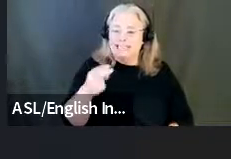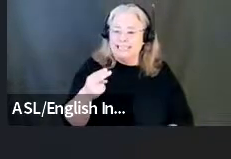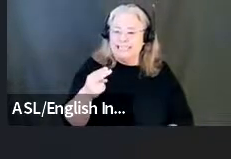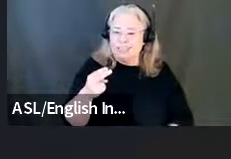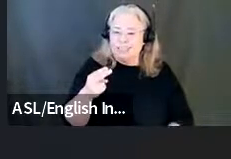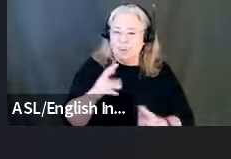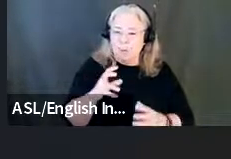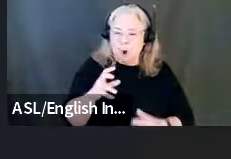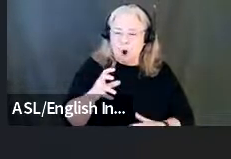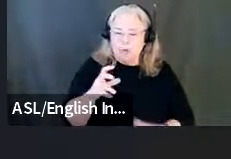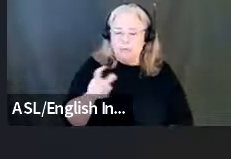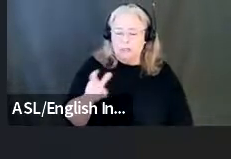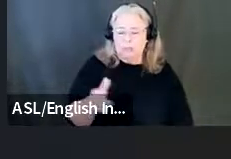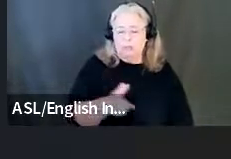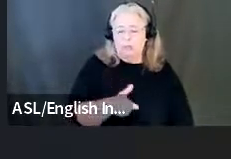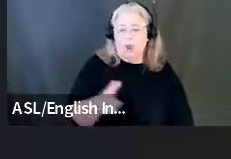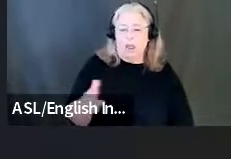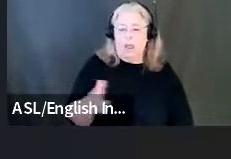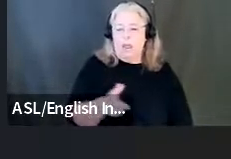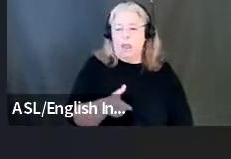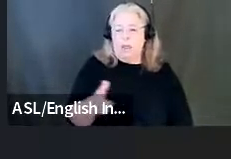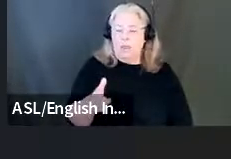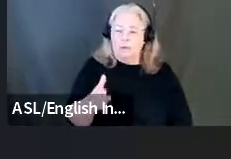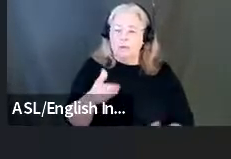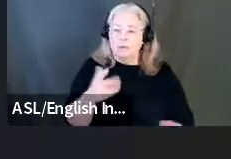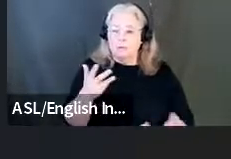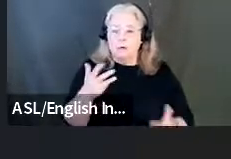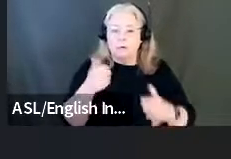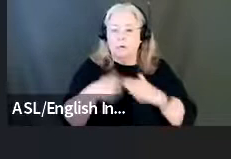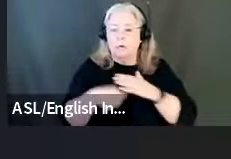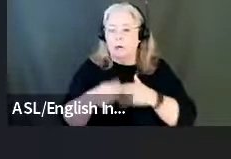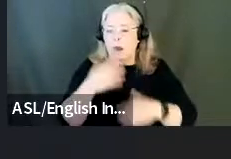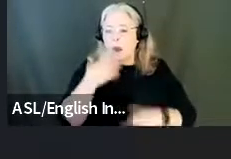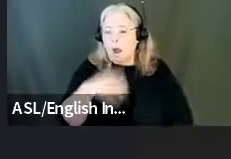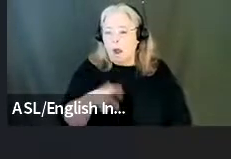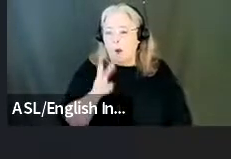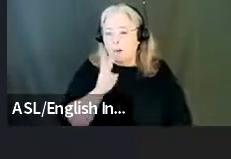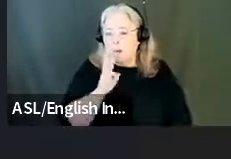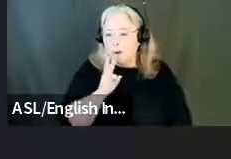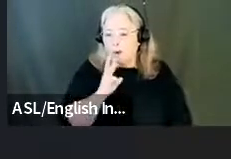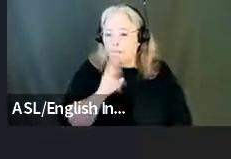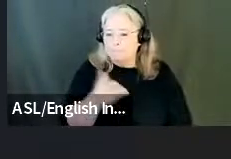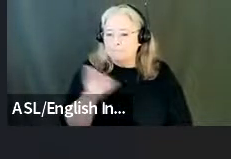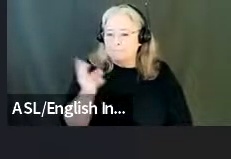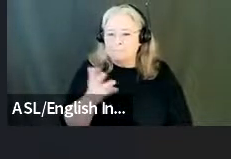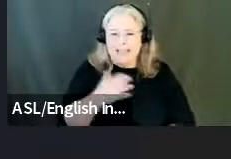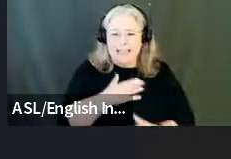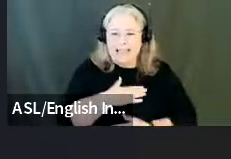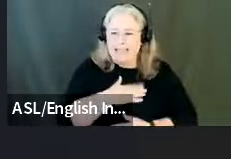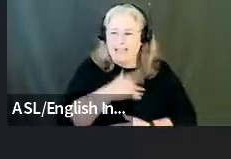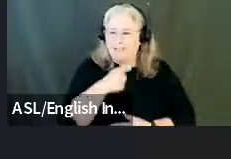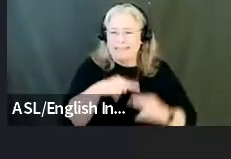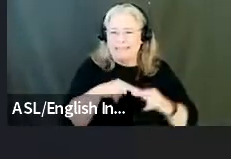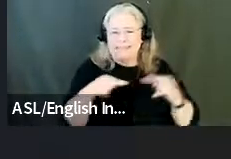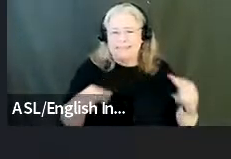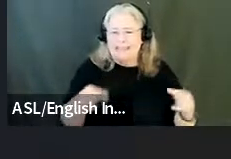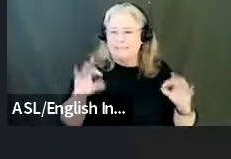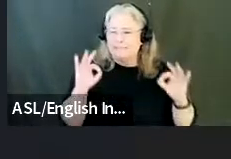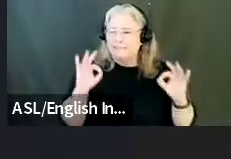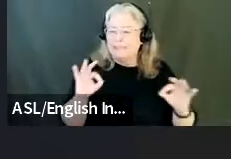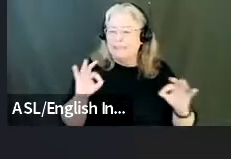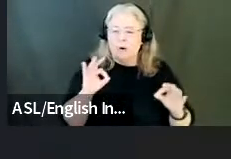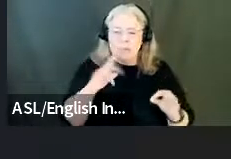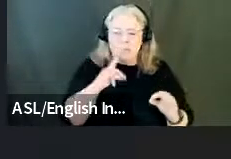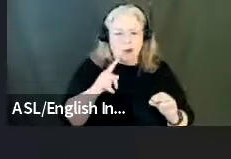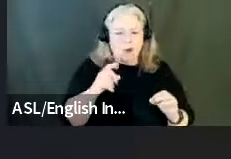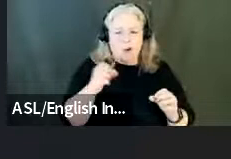wash stuff. I'll spray that down, wash that up, run it under hot water. I love this tape because it holds up